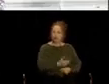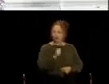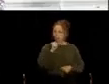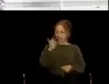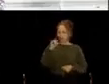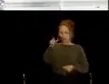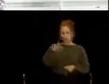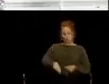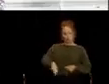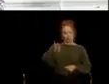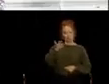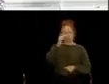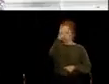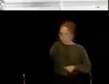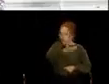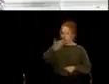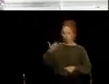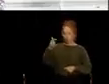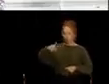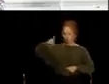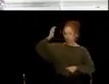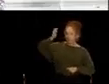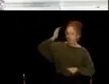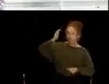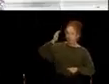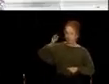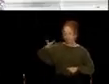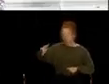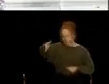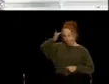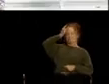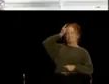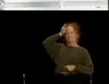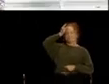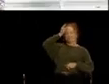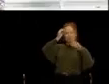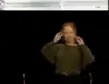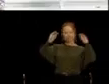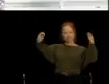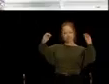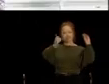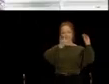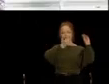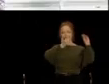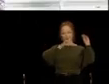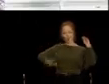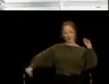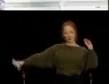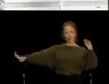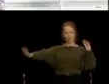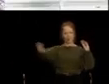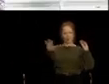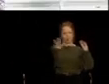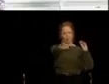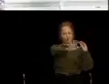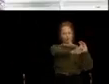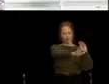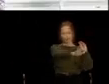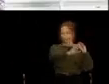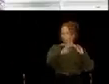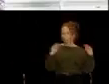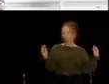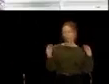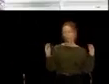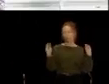speech, it's that there is absolutely nothing wrong with you. Instead, what's wrong is really a world